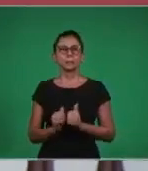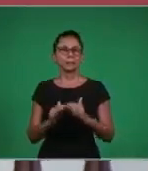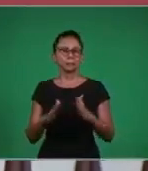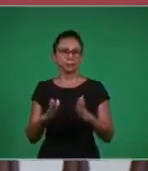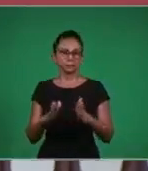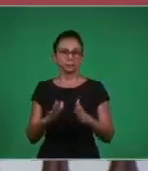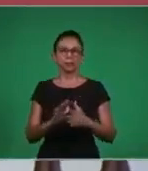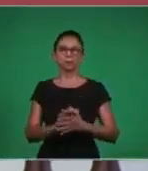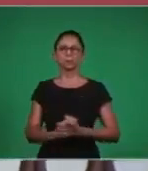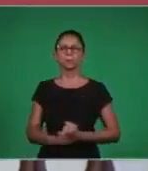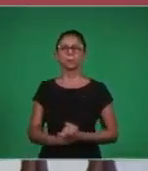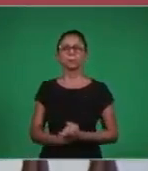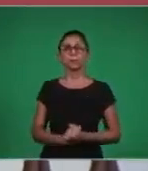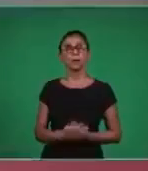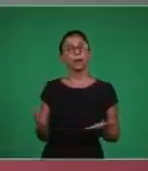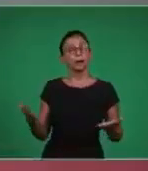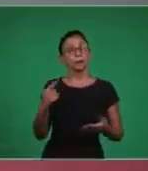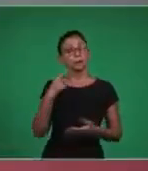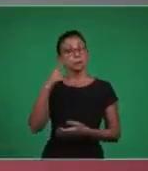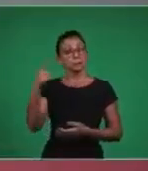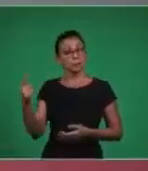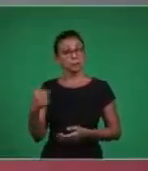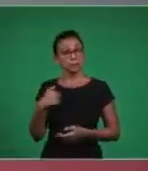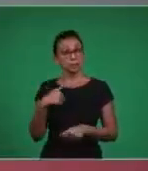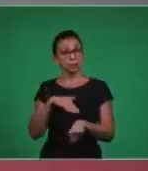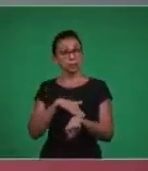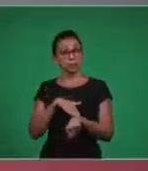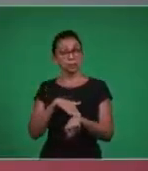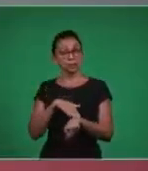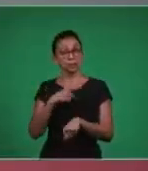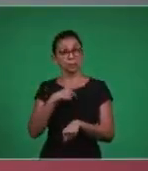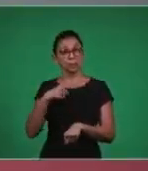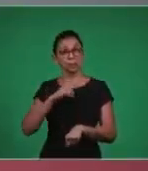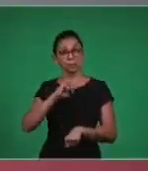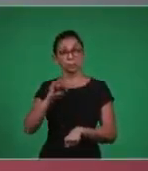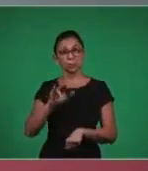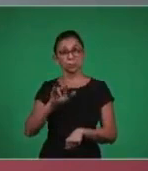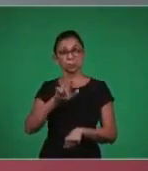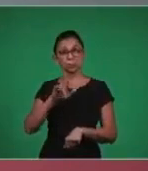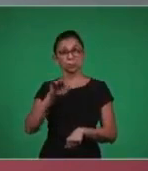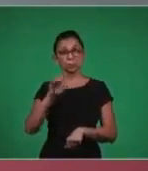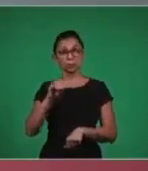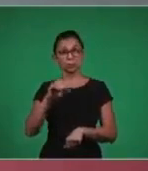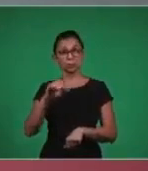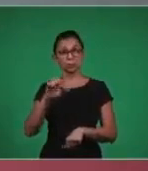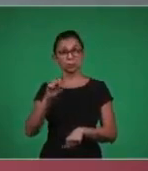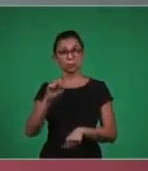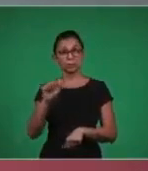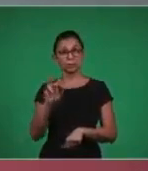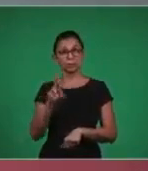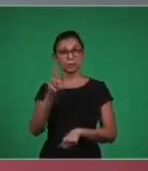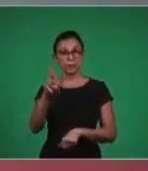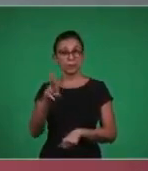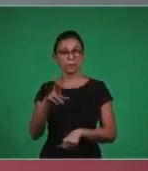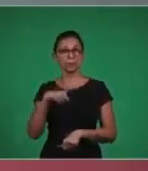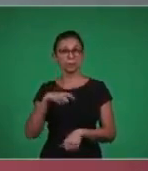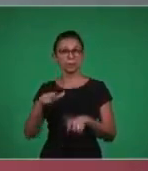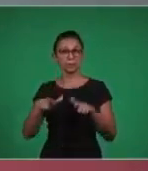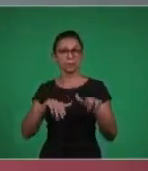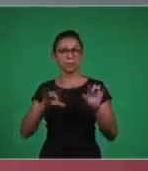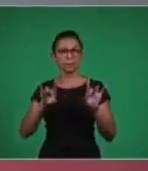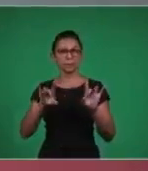But however, I was speaking with Pastor Julio Cesar, who has a special work that he